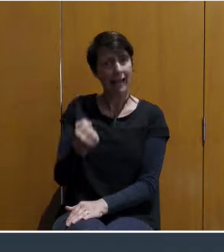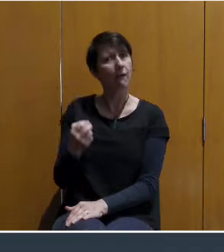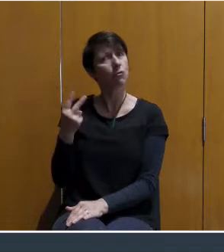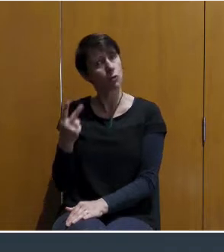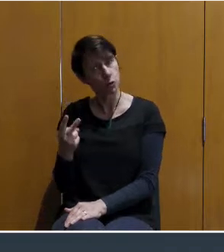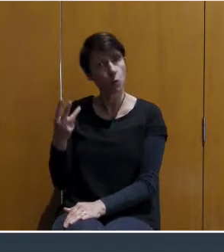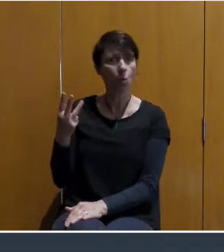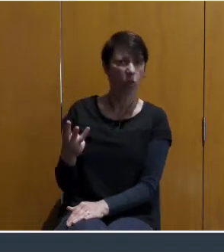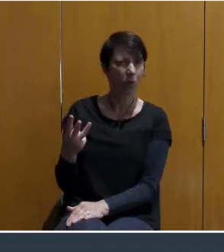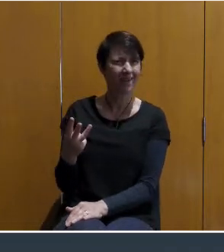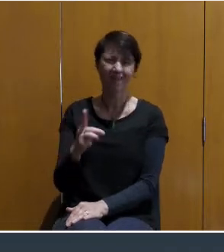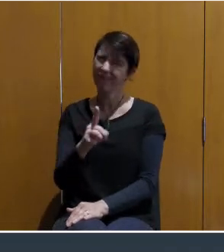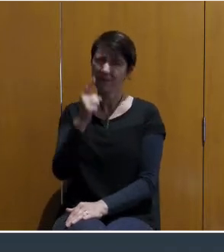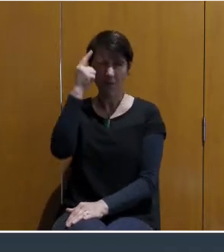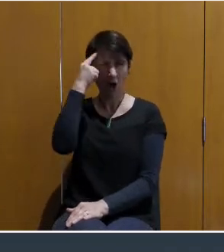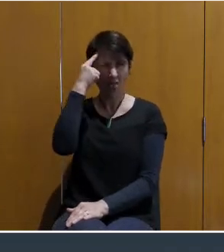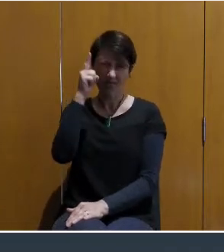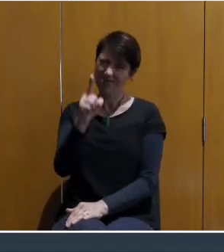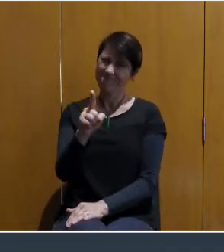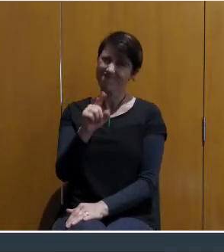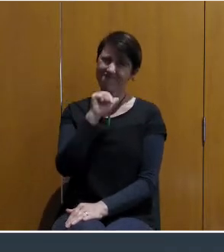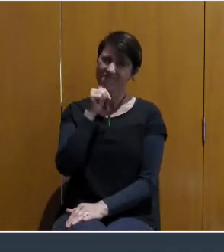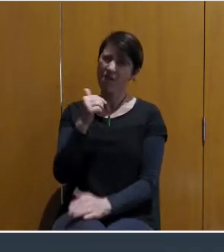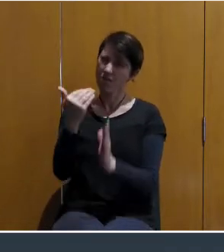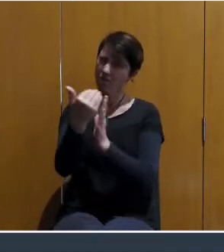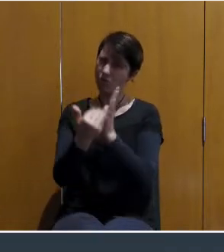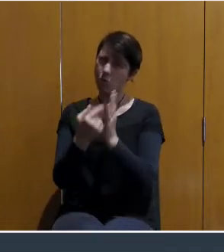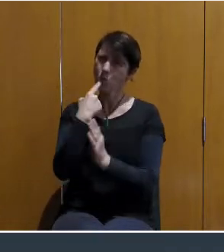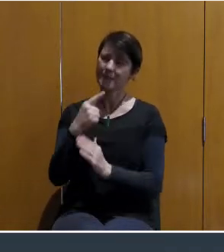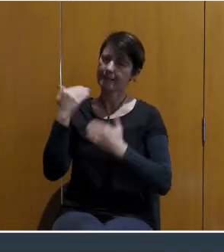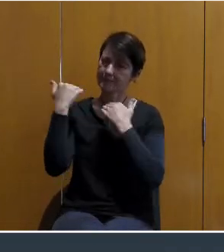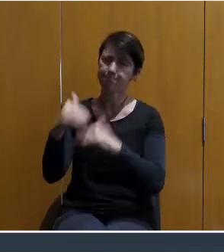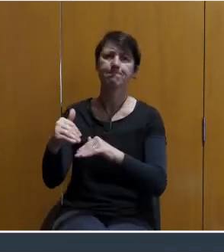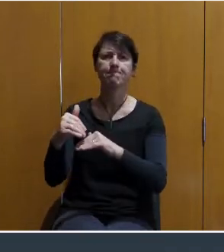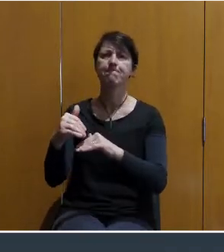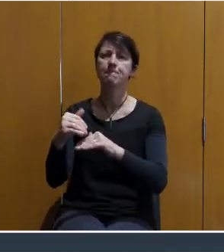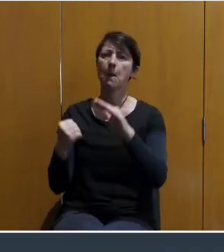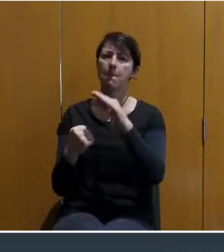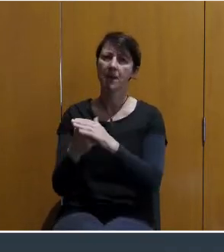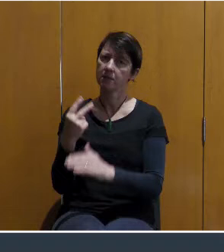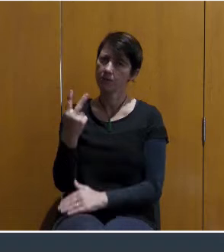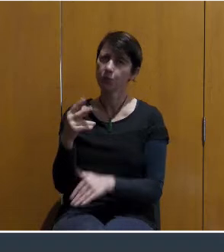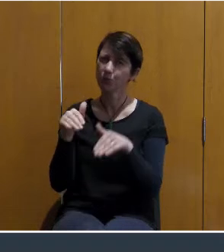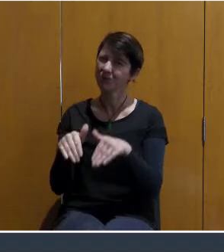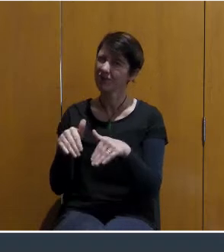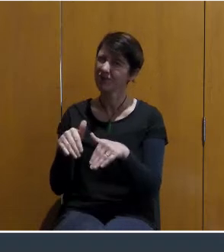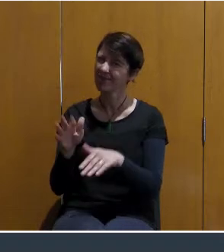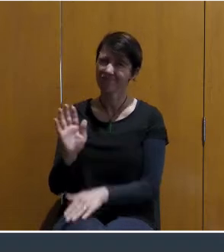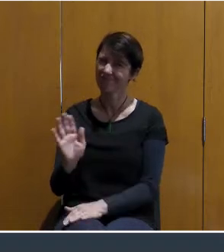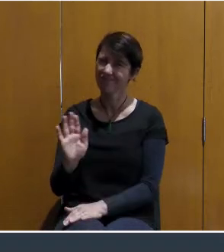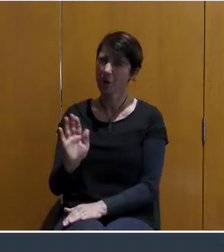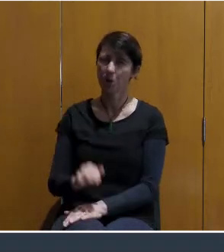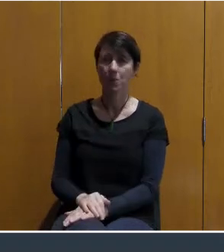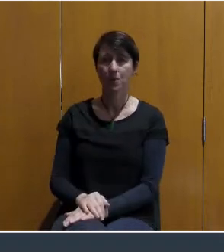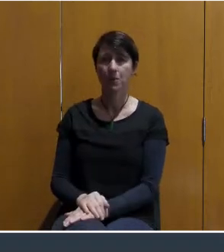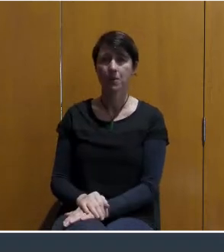restricting some people, you know, that might be just the fact where they live. They don't have the availability